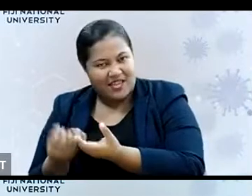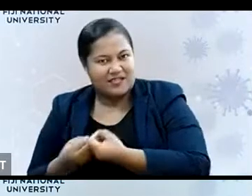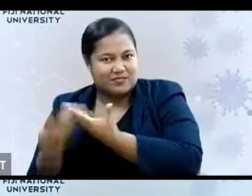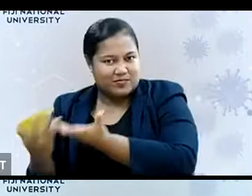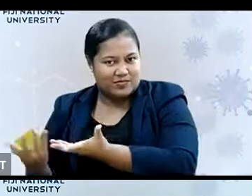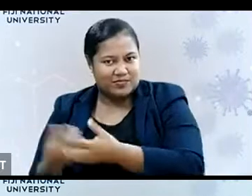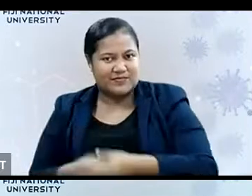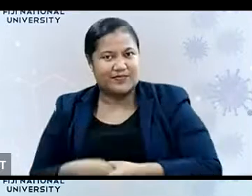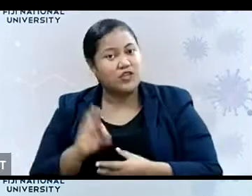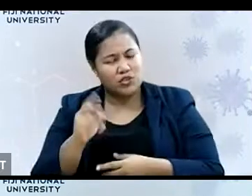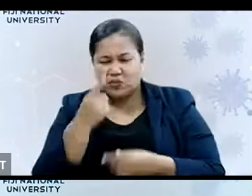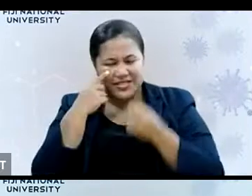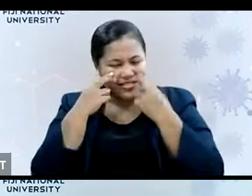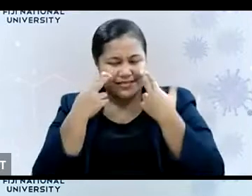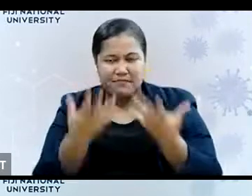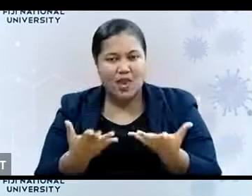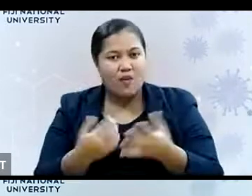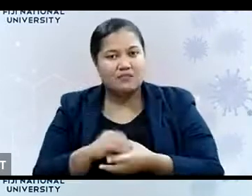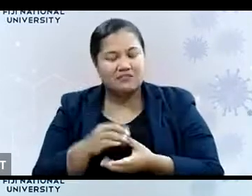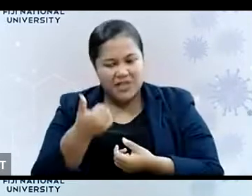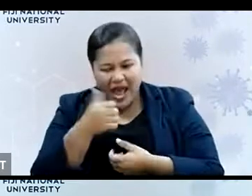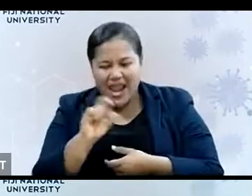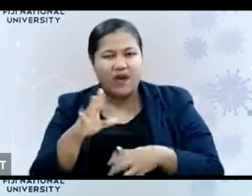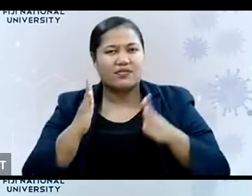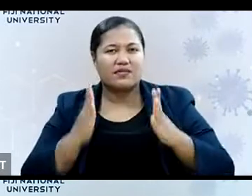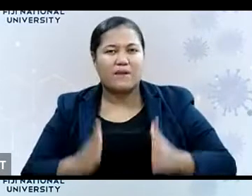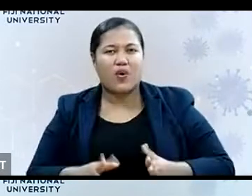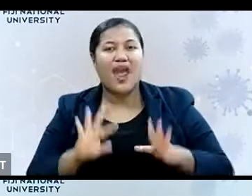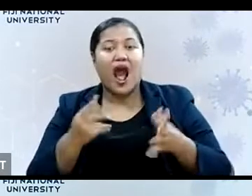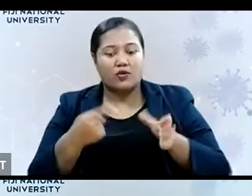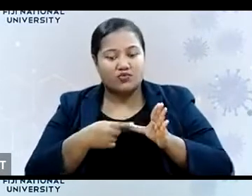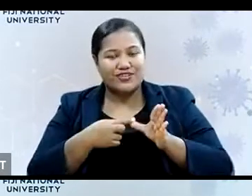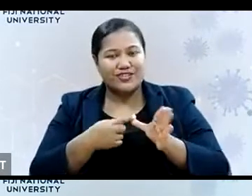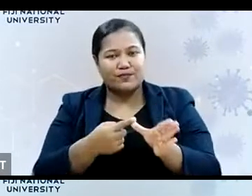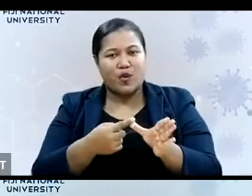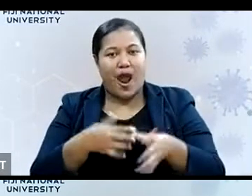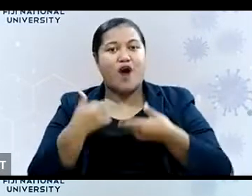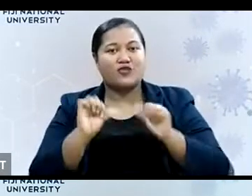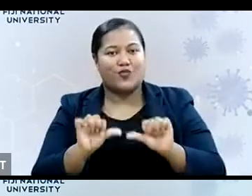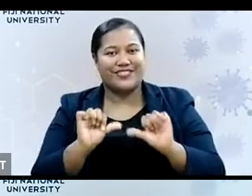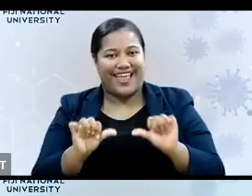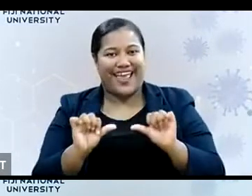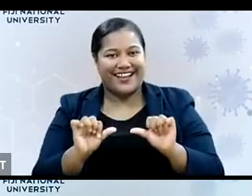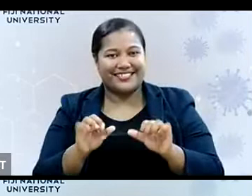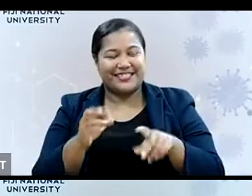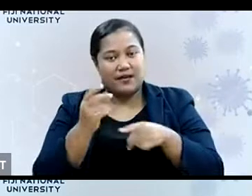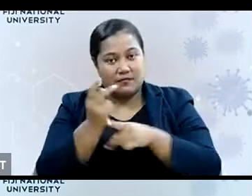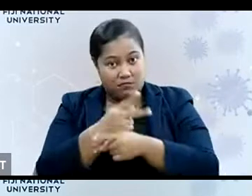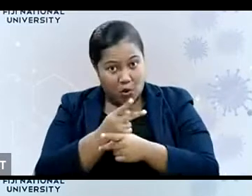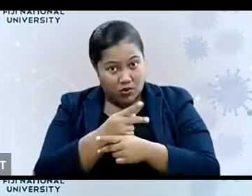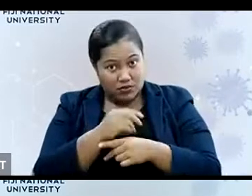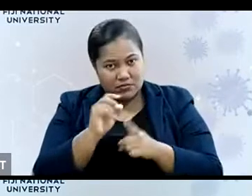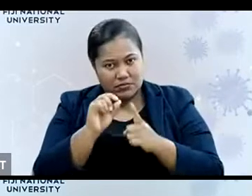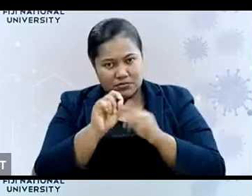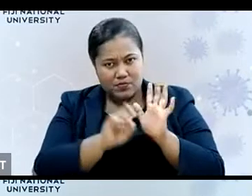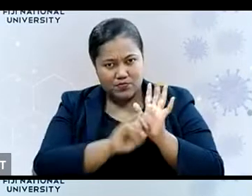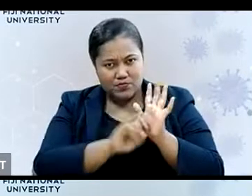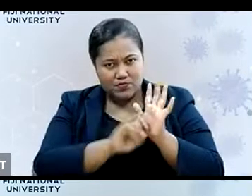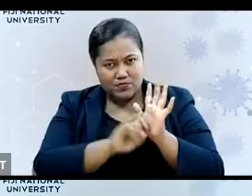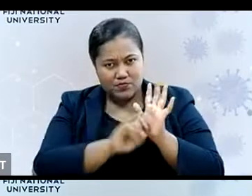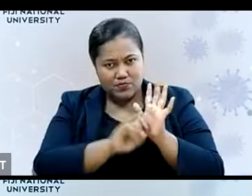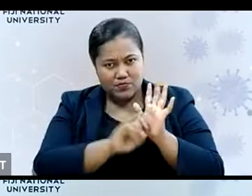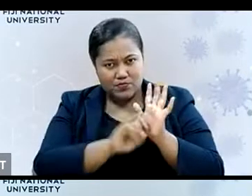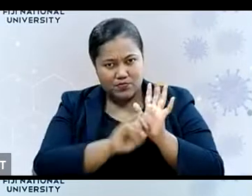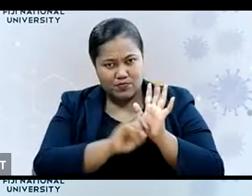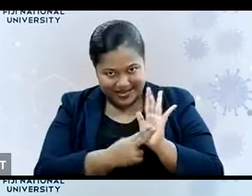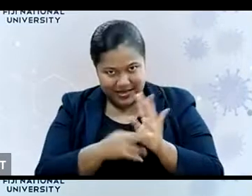is purely a means of allowing the body to respond to the protein on the virus to develop antibodies that are protective